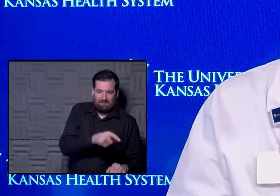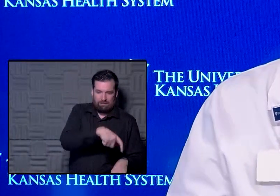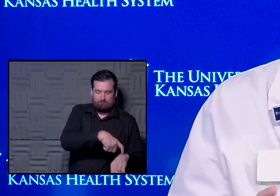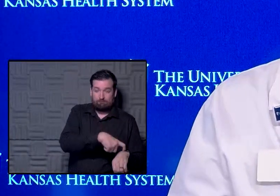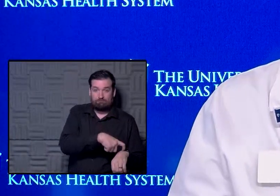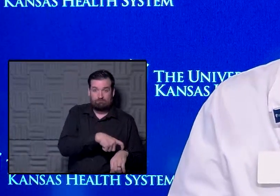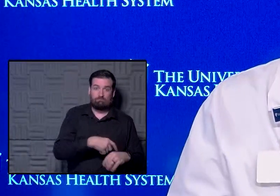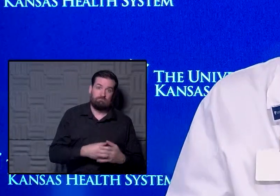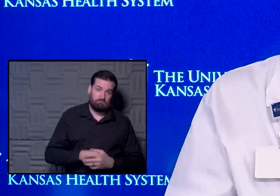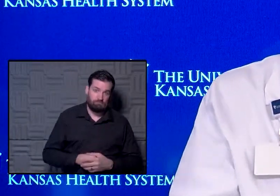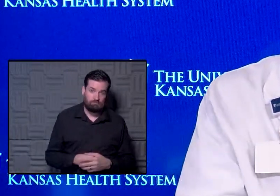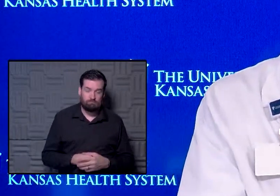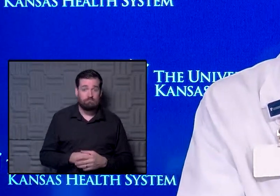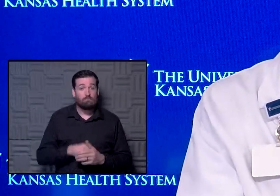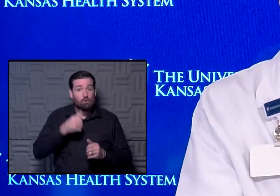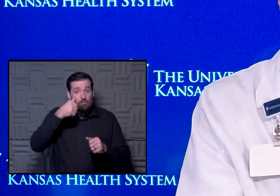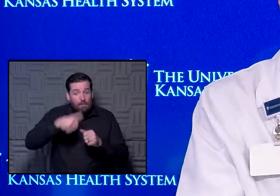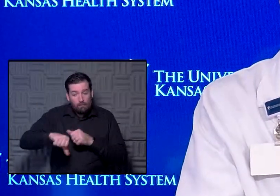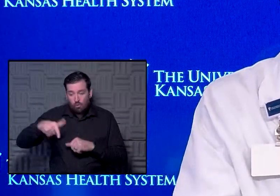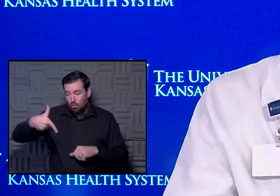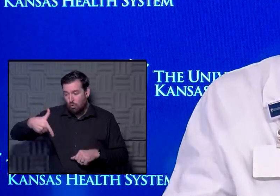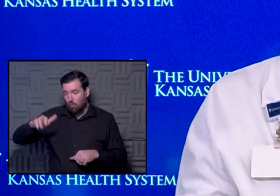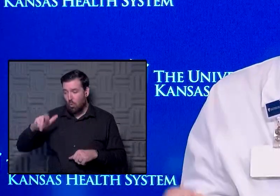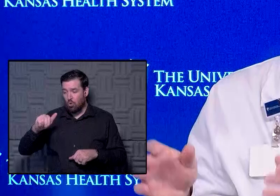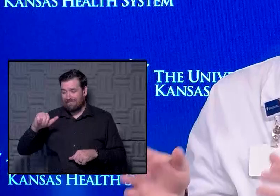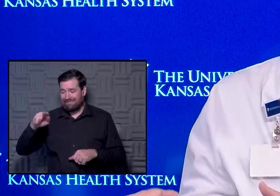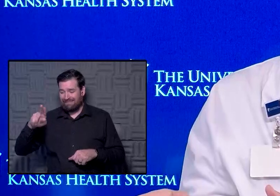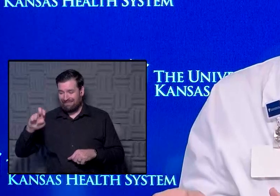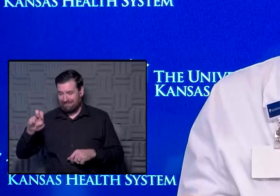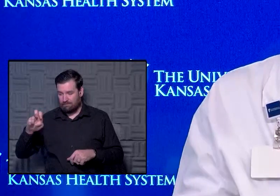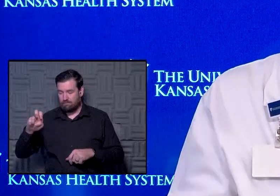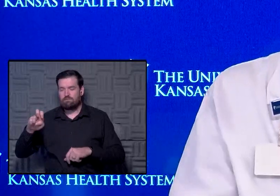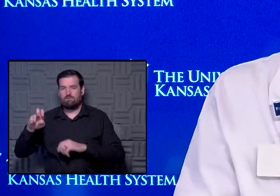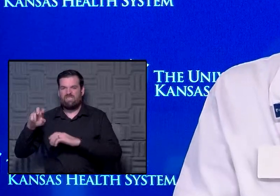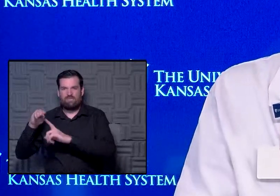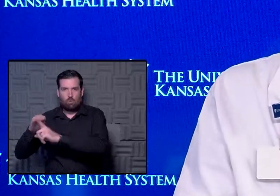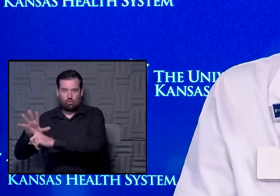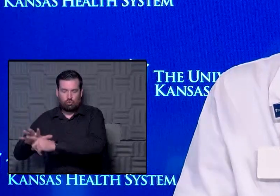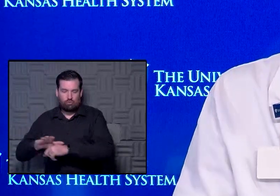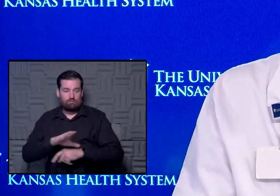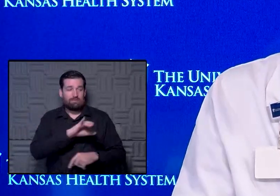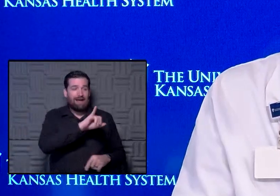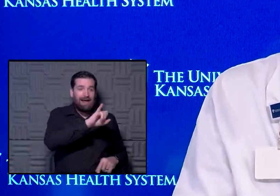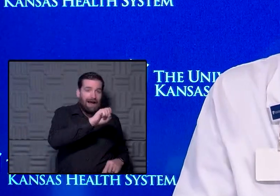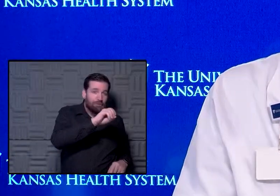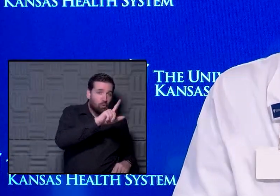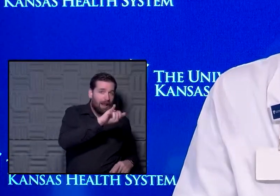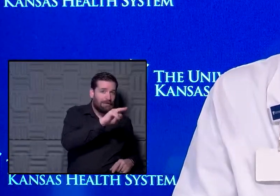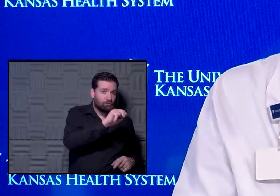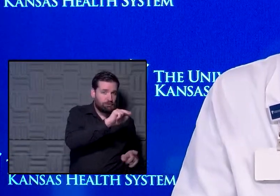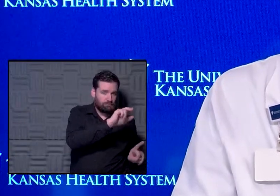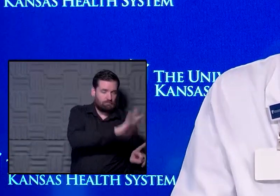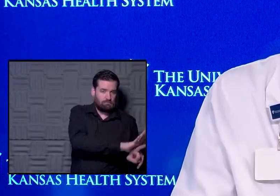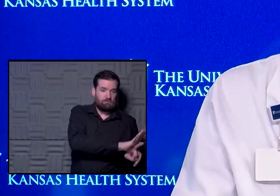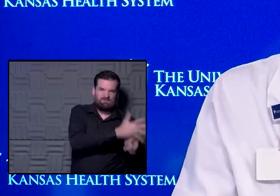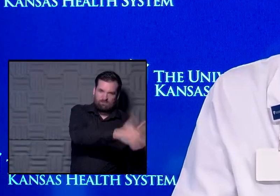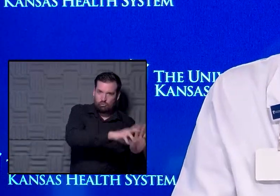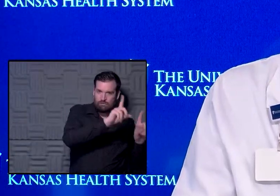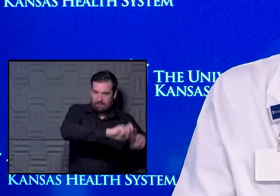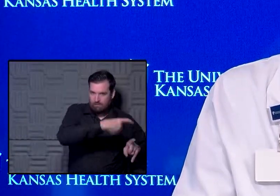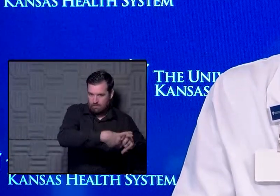So remember, quarantine is for exposure, isolation, and the 10 days is after testing